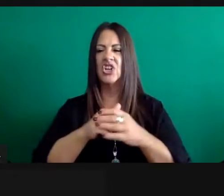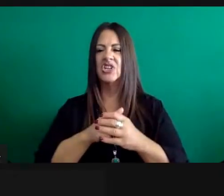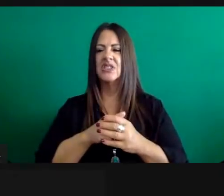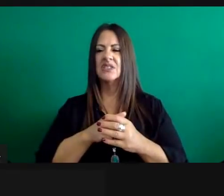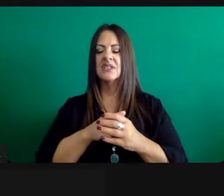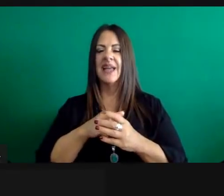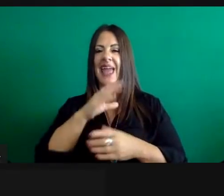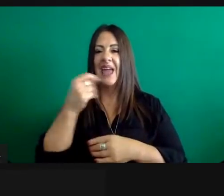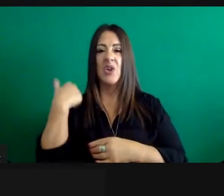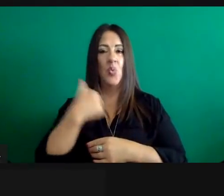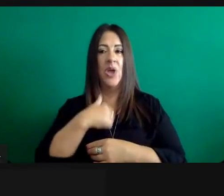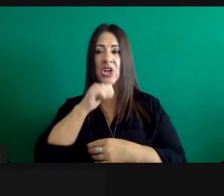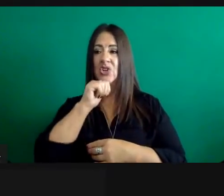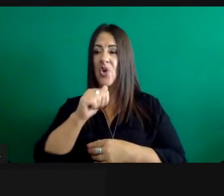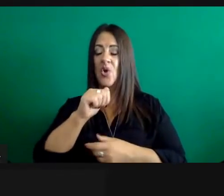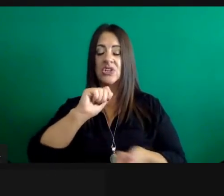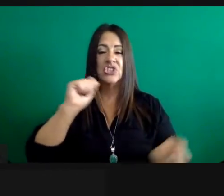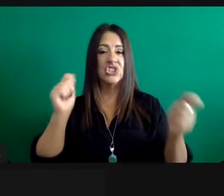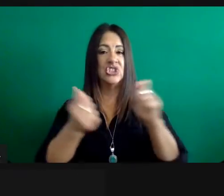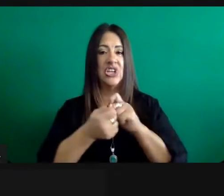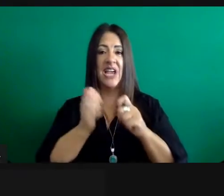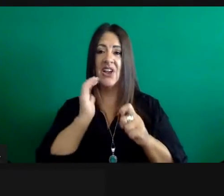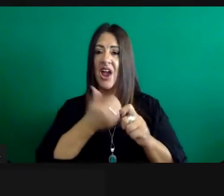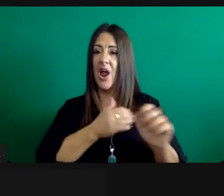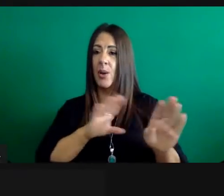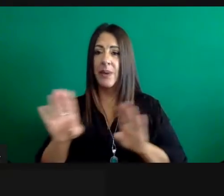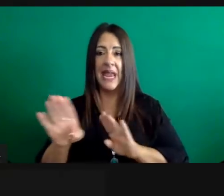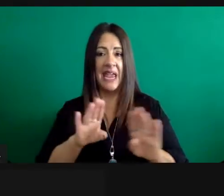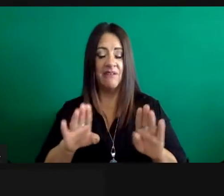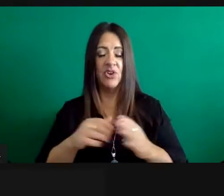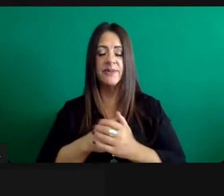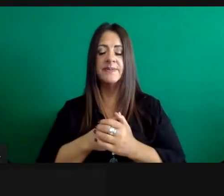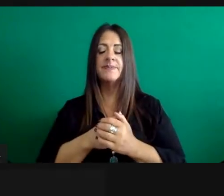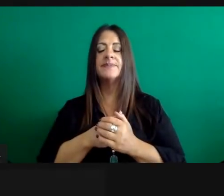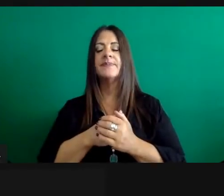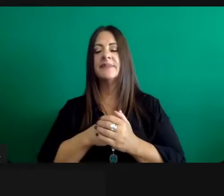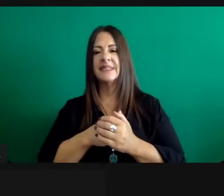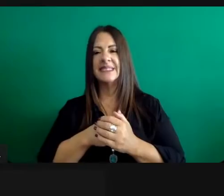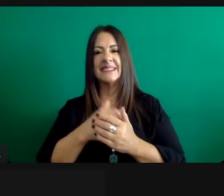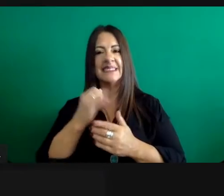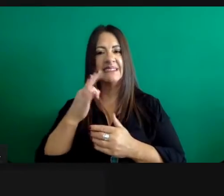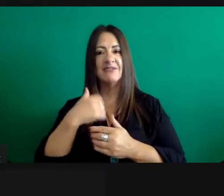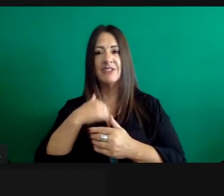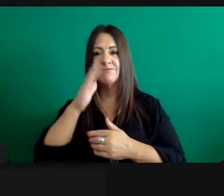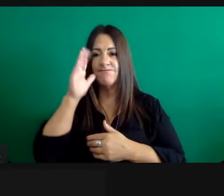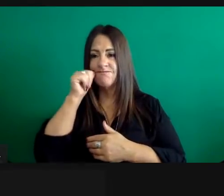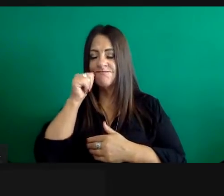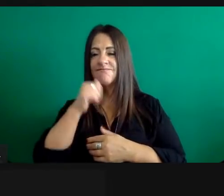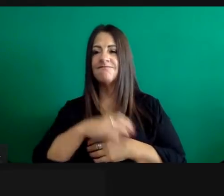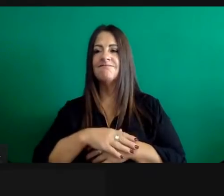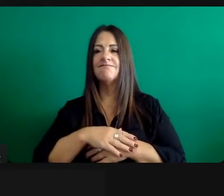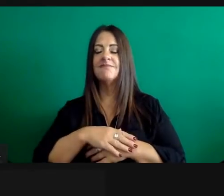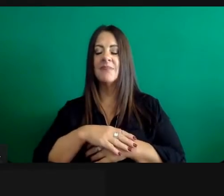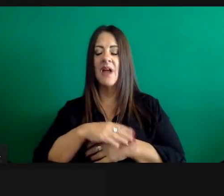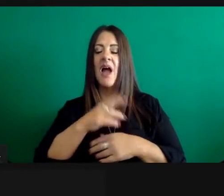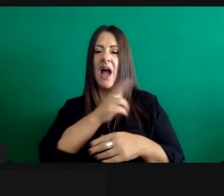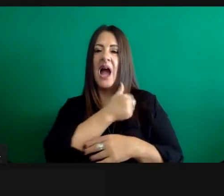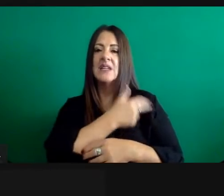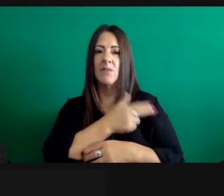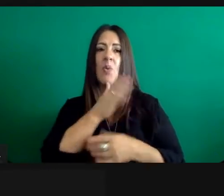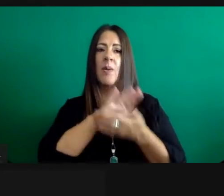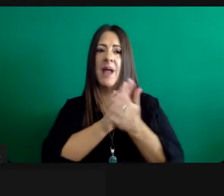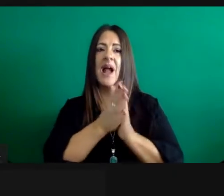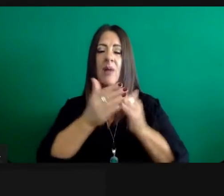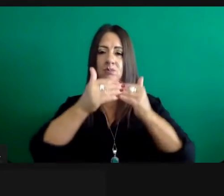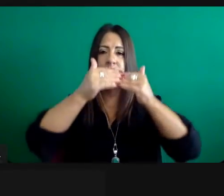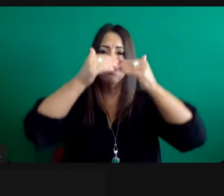overall behavior and our movement, we will see hospitals continue to feel that pressure and get overwhelmed. When you